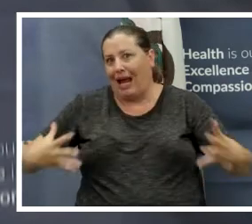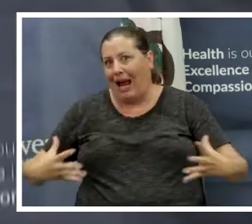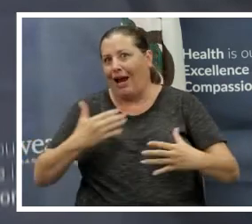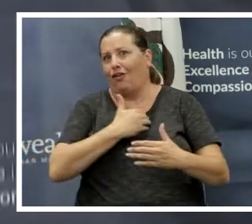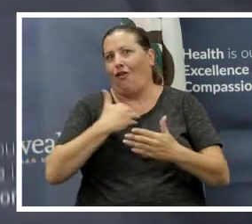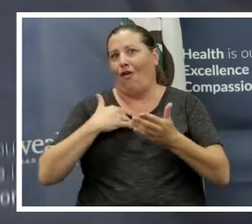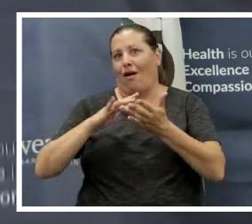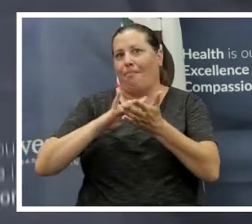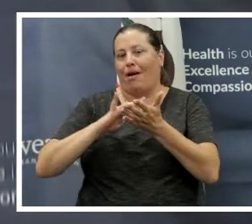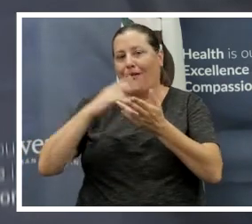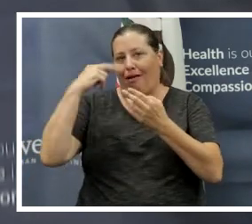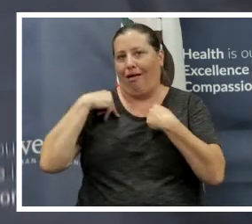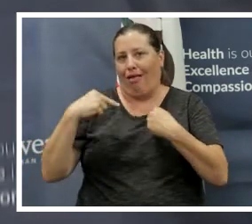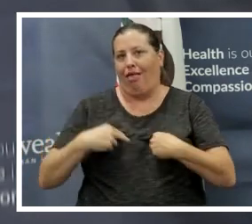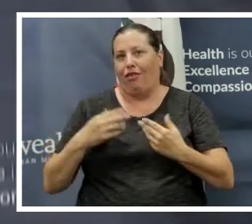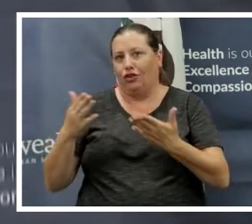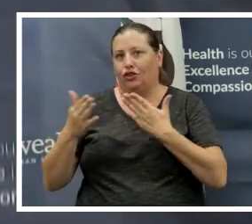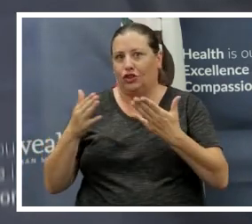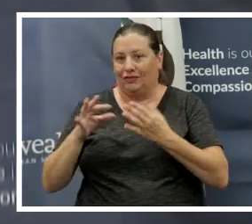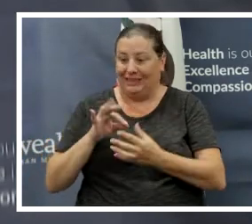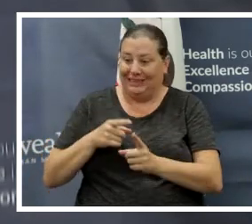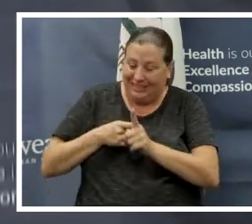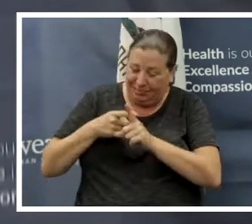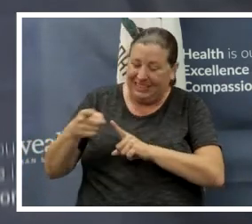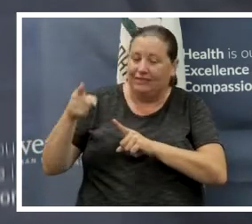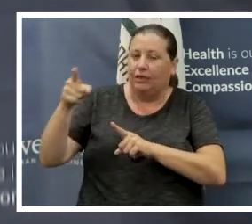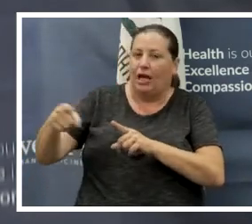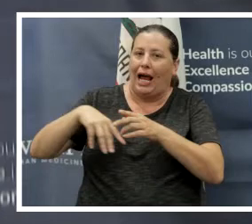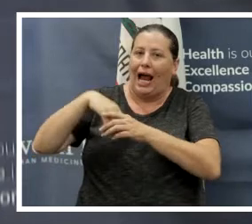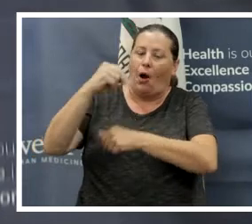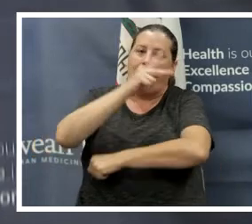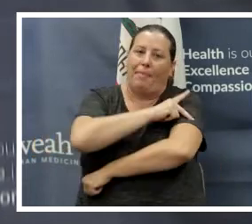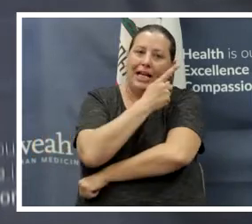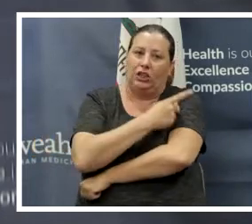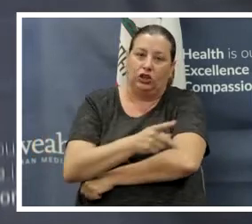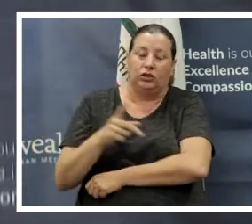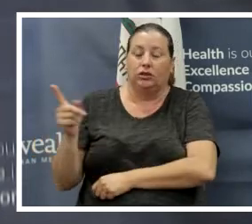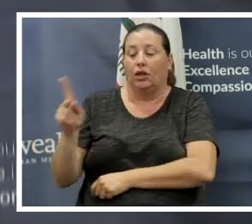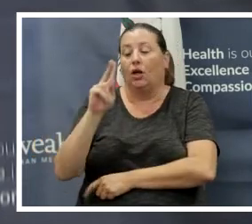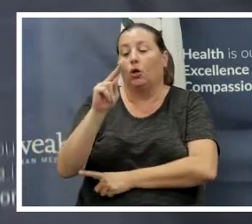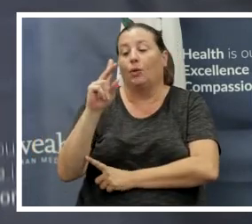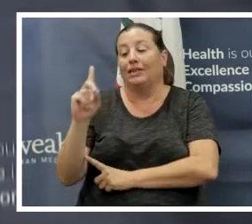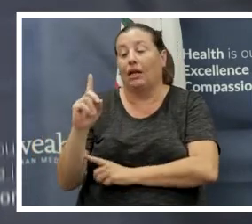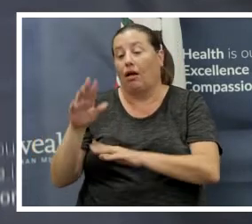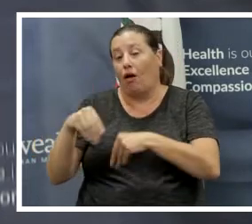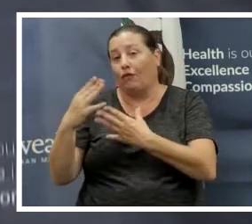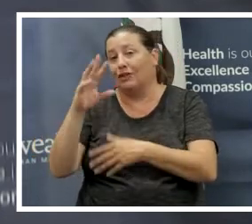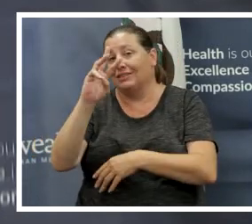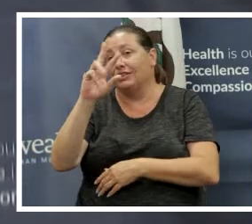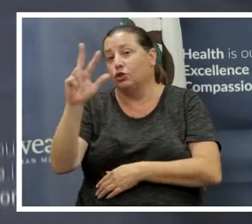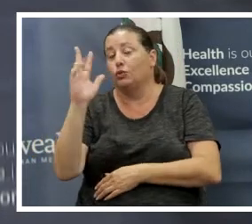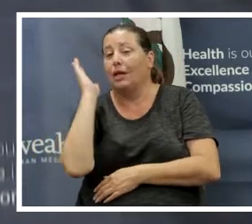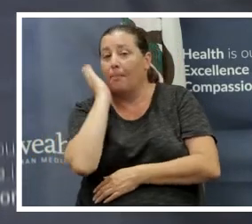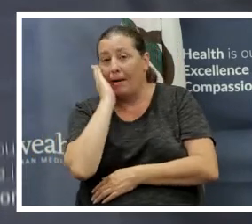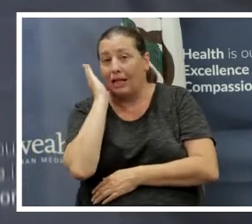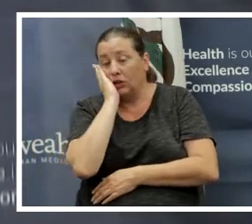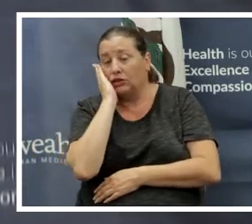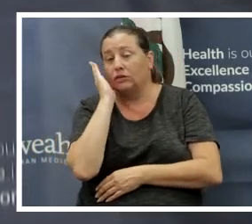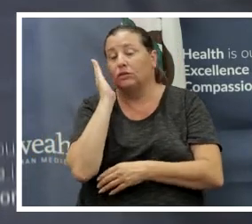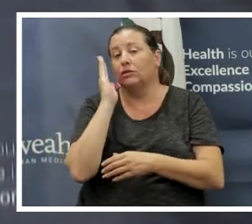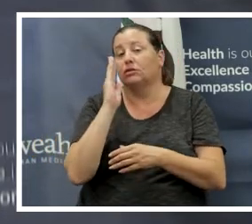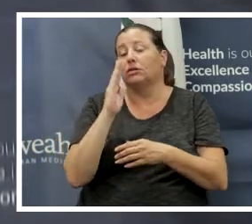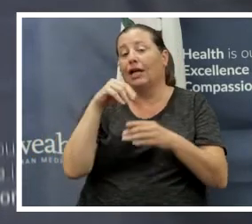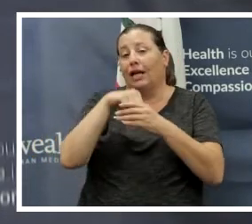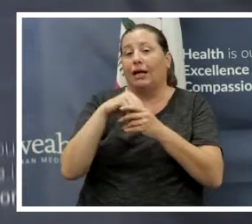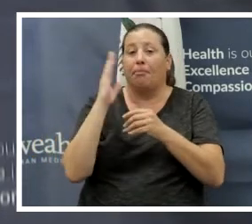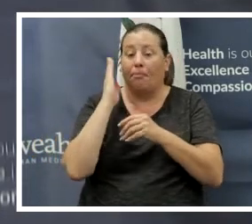the outpatient area. Kaweah Delta operates a 63-bed acute psychiatric facility, incredible psychiatrists. We